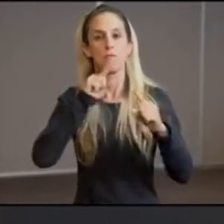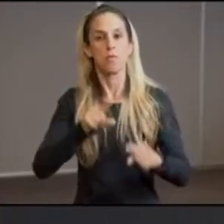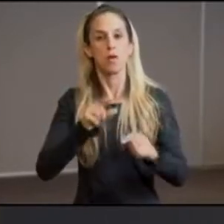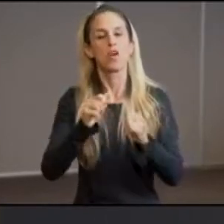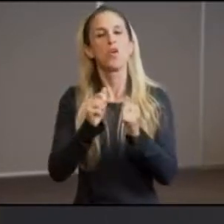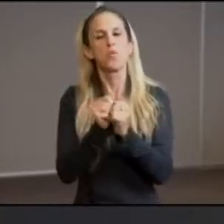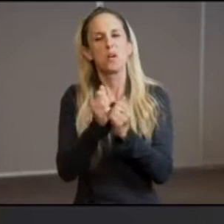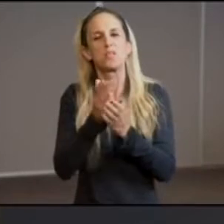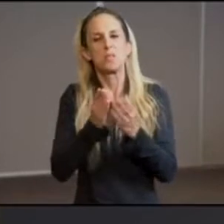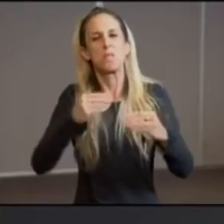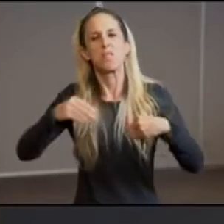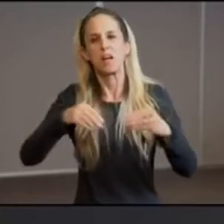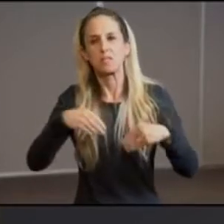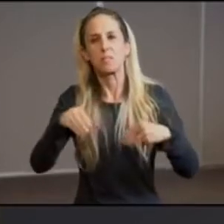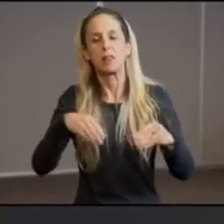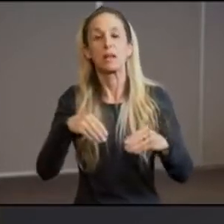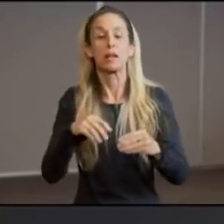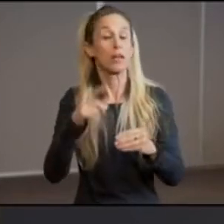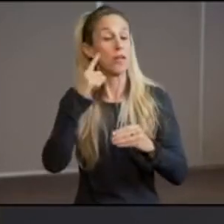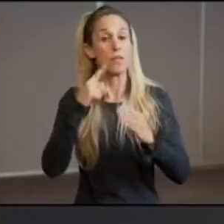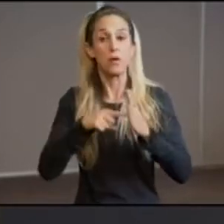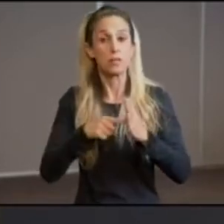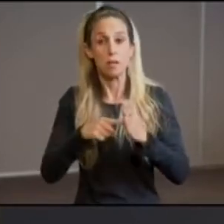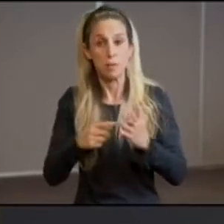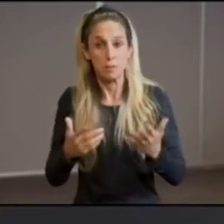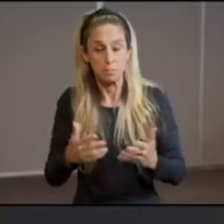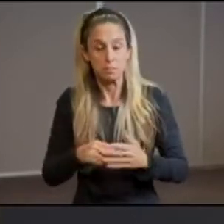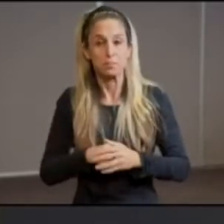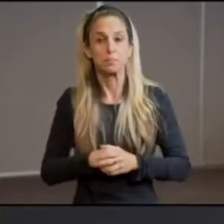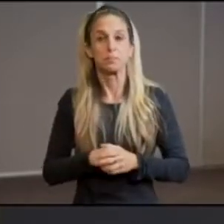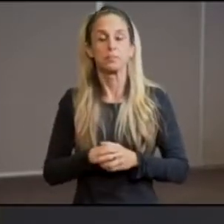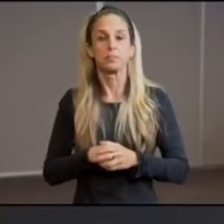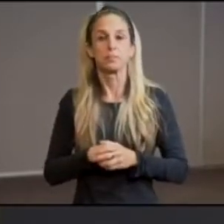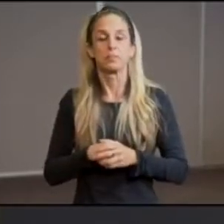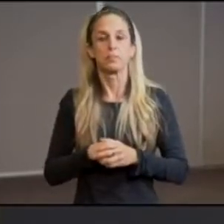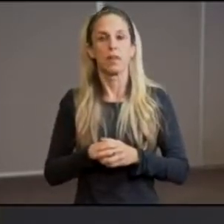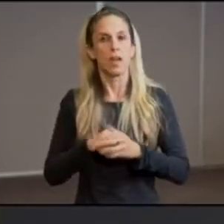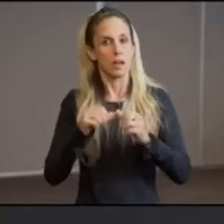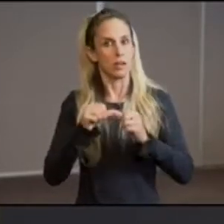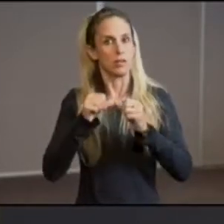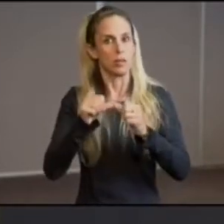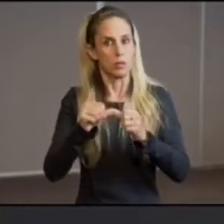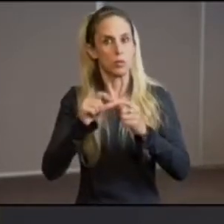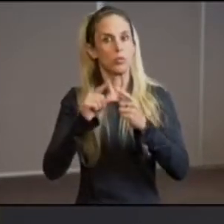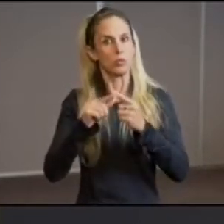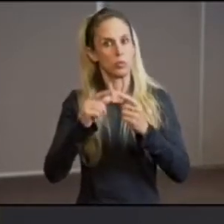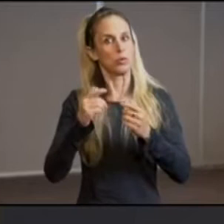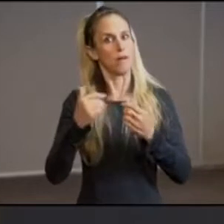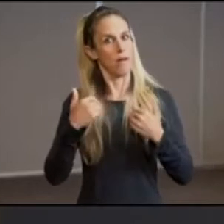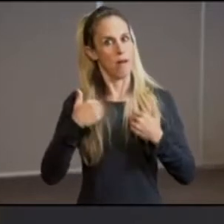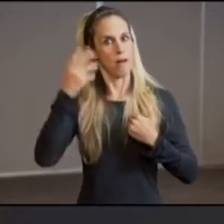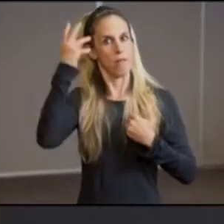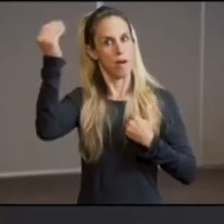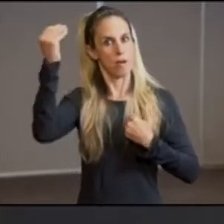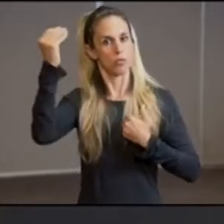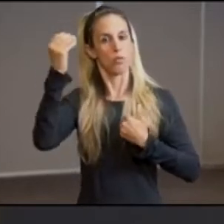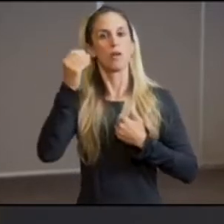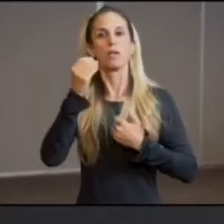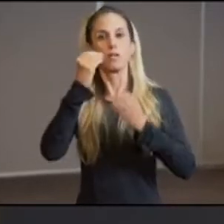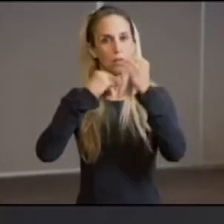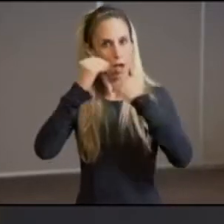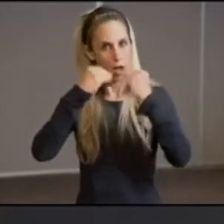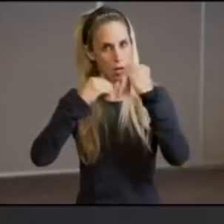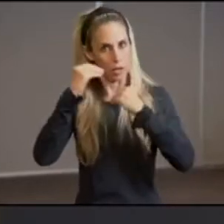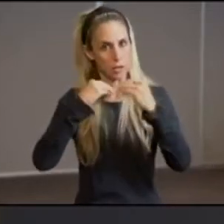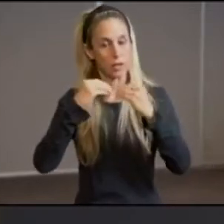some flexibility. So for example, we want to continue to enable outdoor dining, and with this variance, we